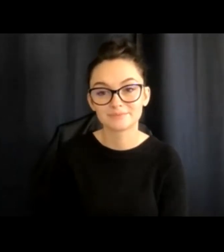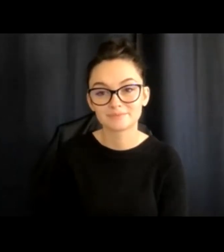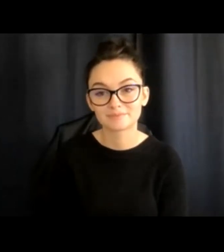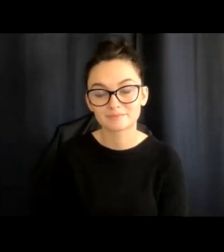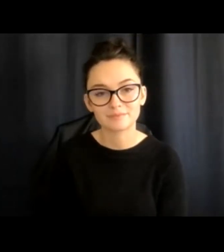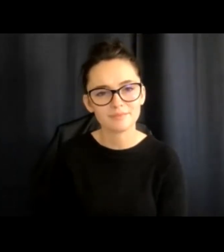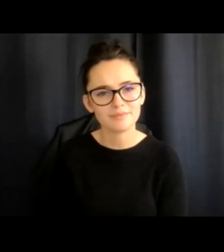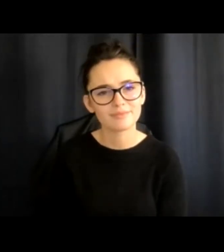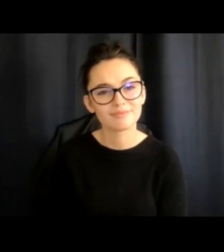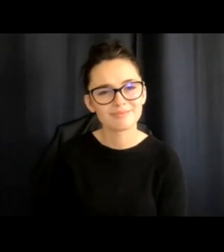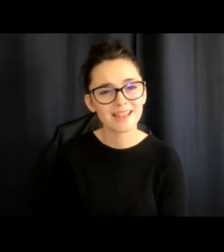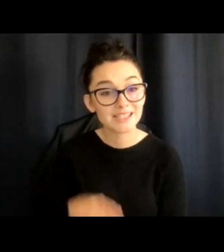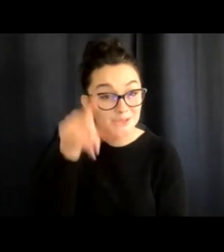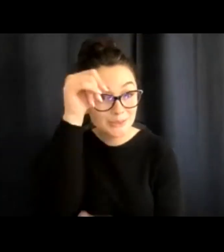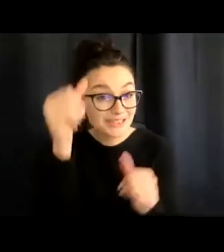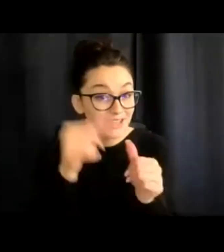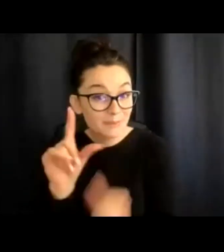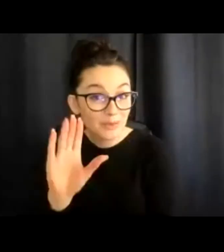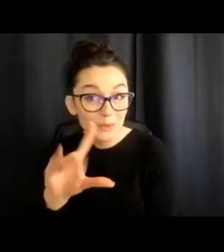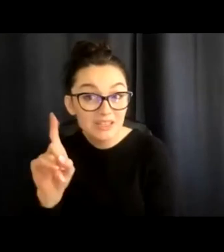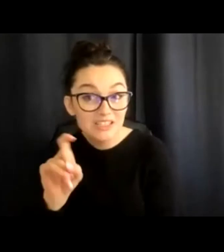Do you remember your question?